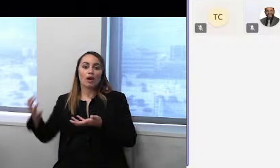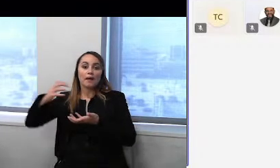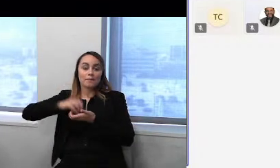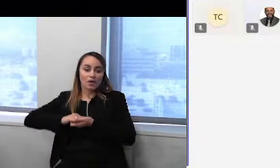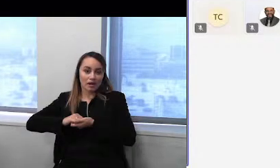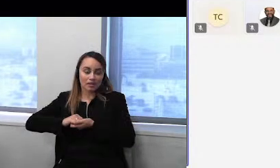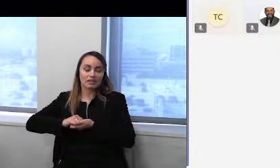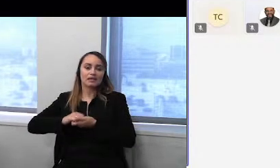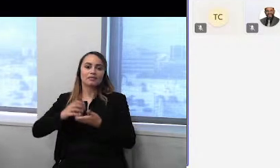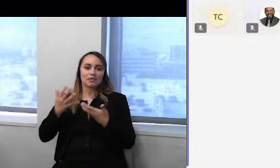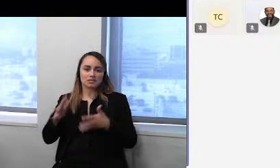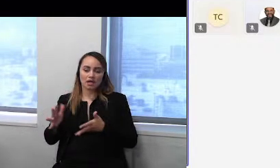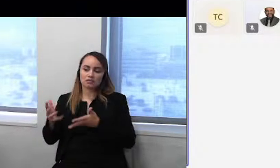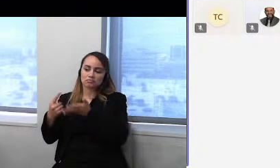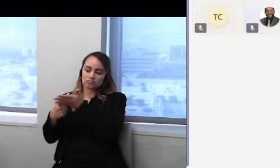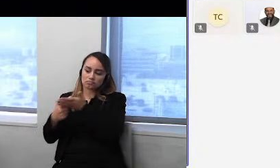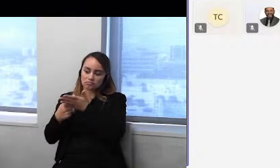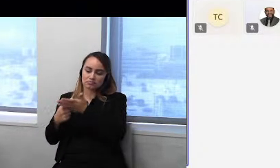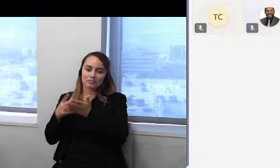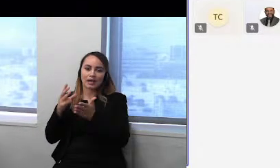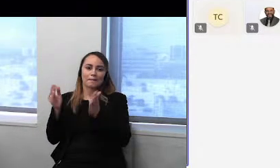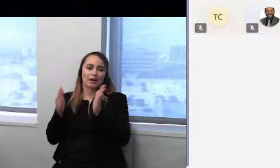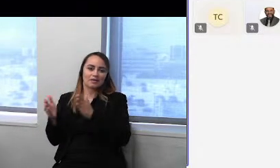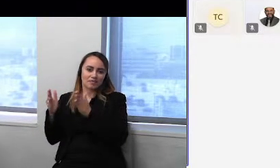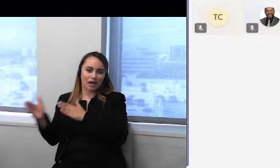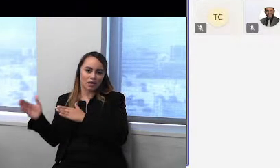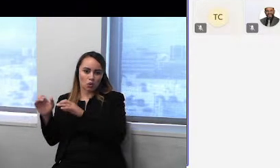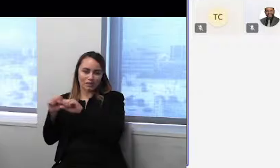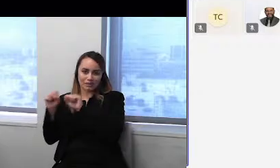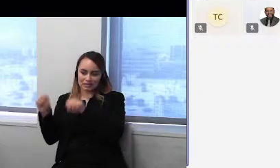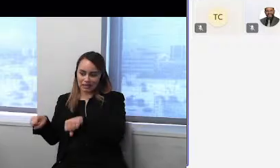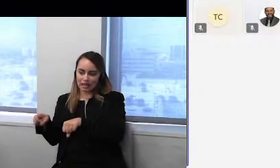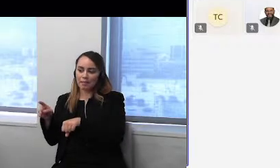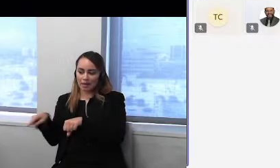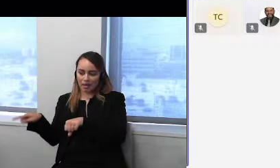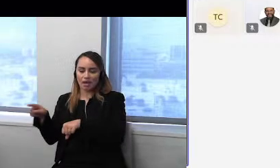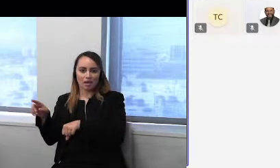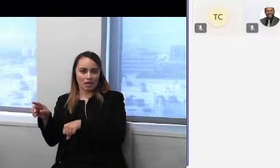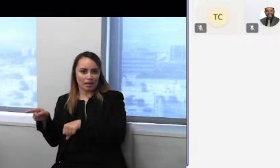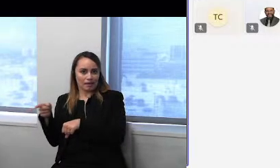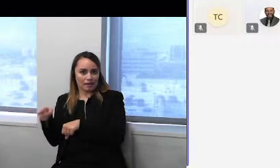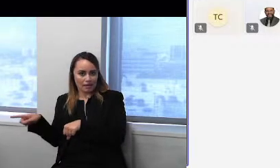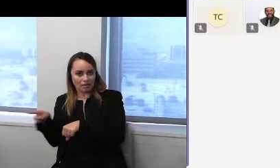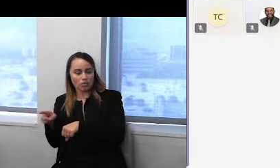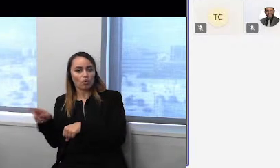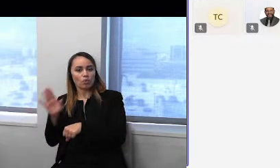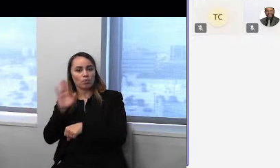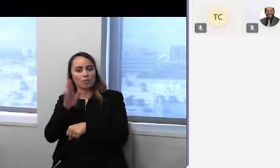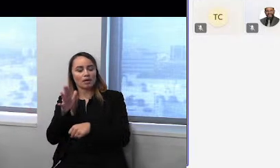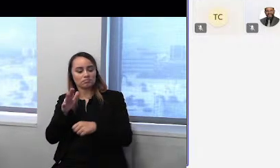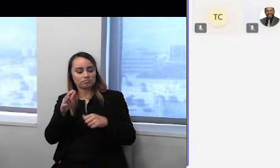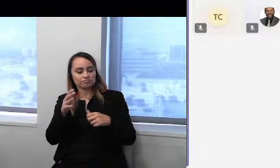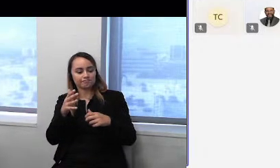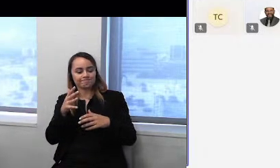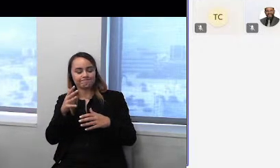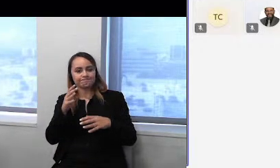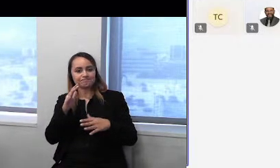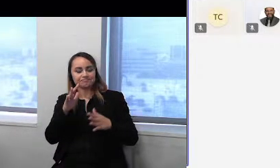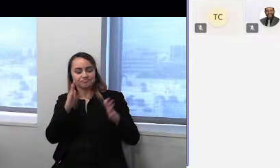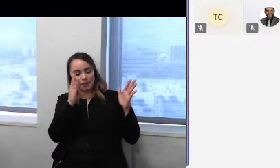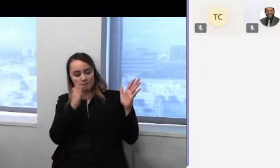the system, I'll use that word, will be able to create an integrated system plan and answer all those questions to